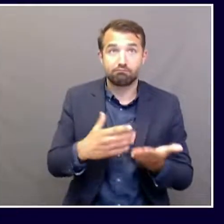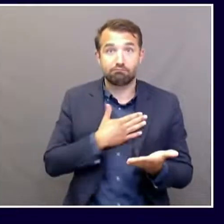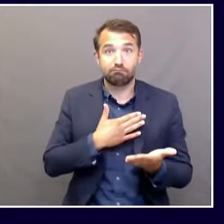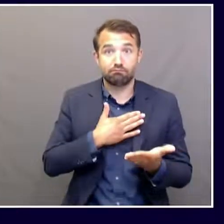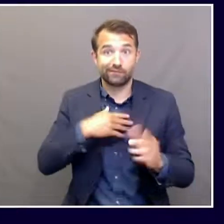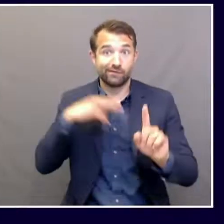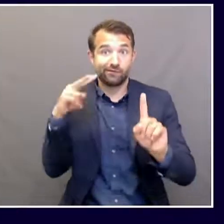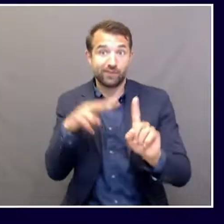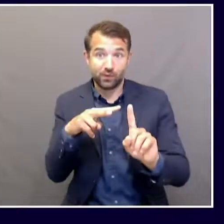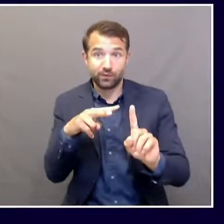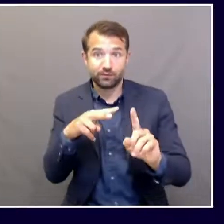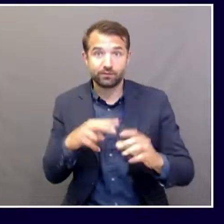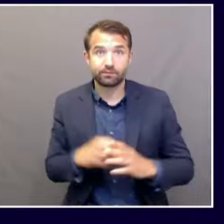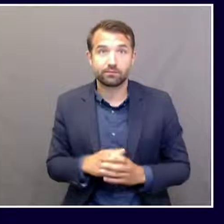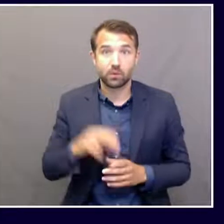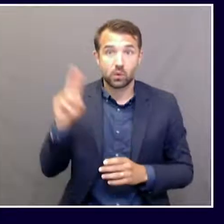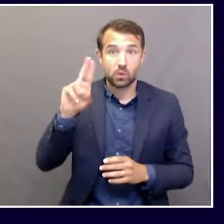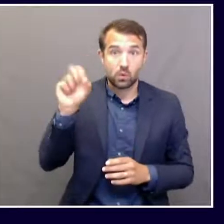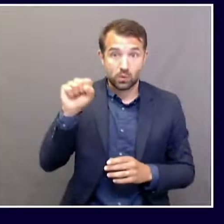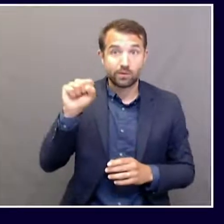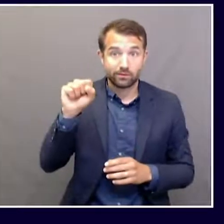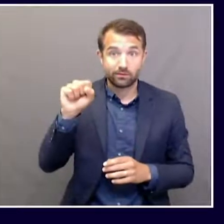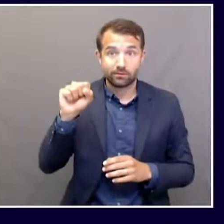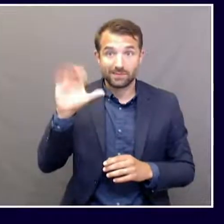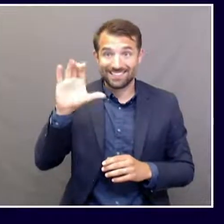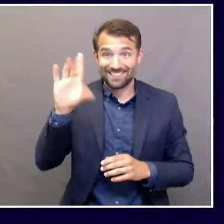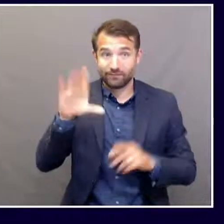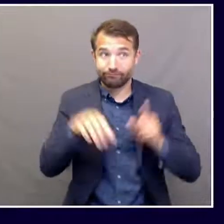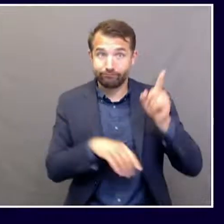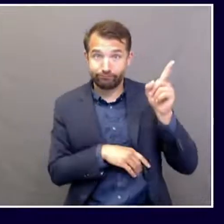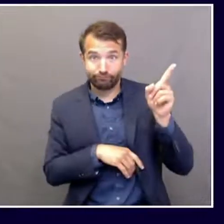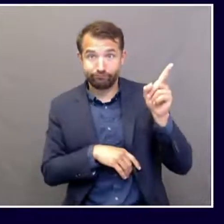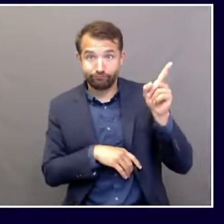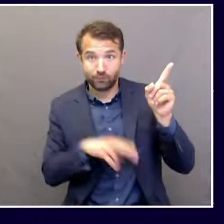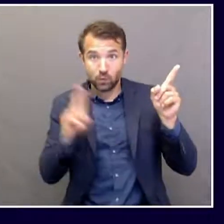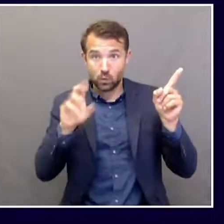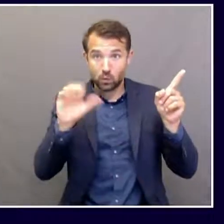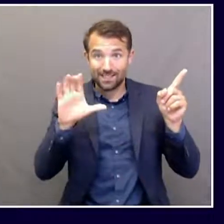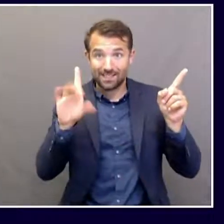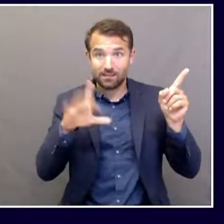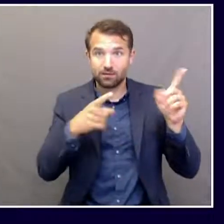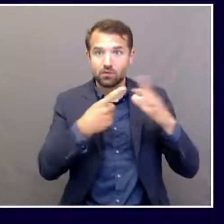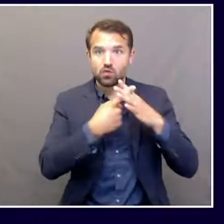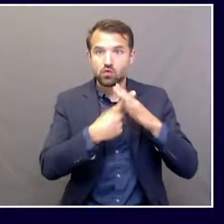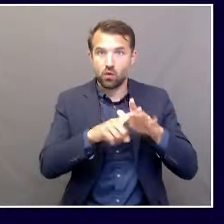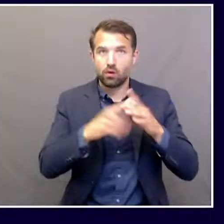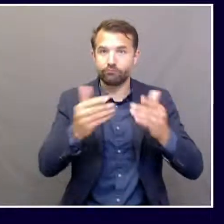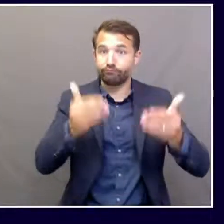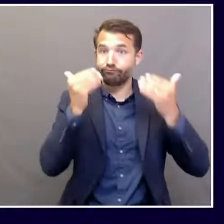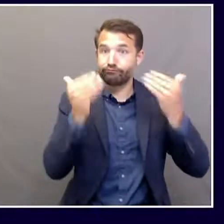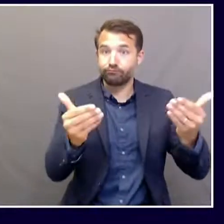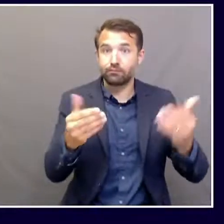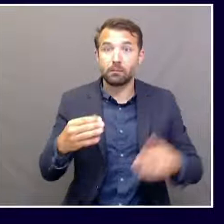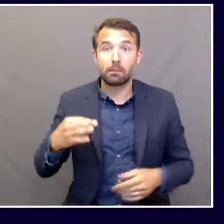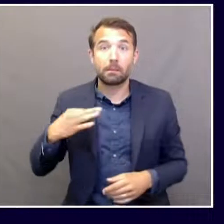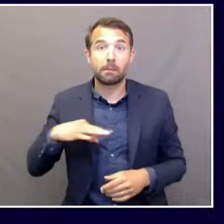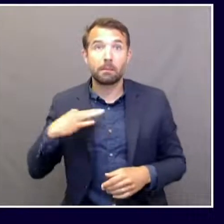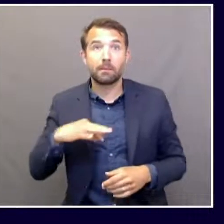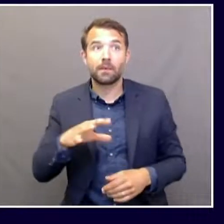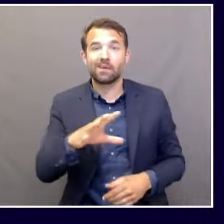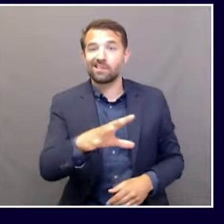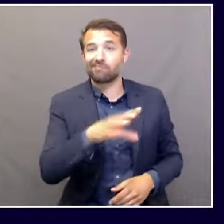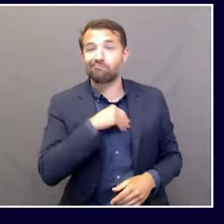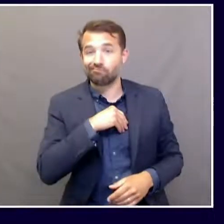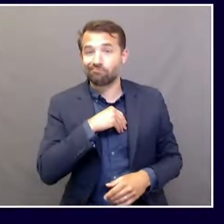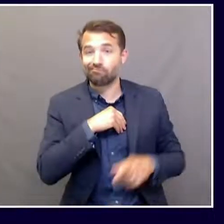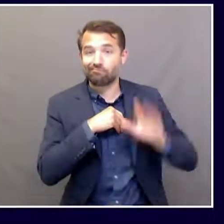US CDC initiated and that Maine reflected, came at the right time. Case rates were starting to